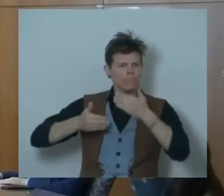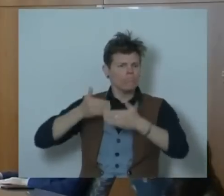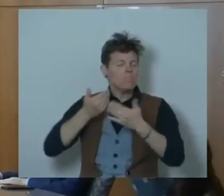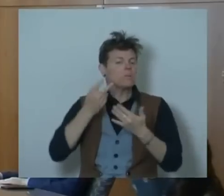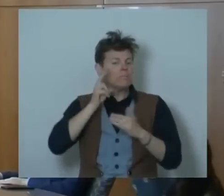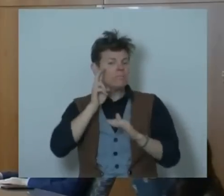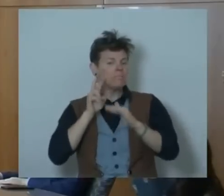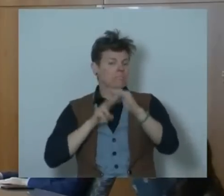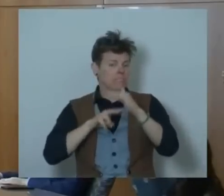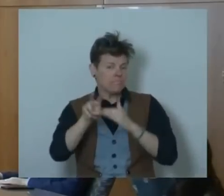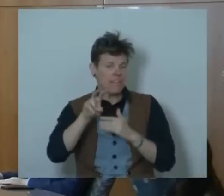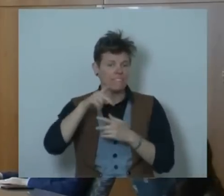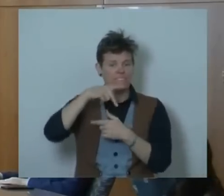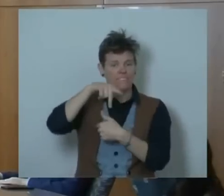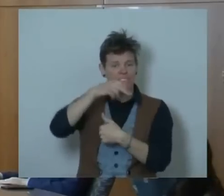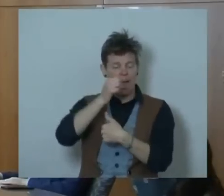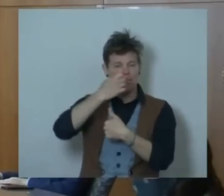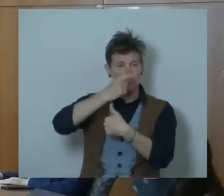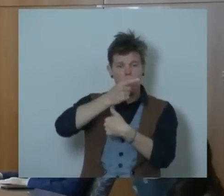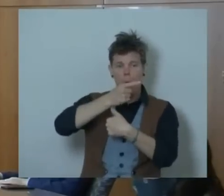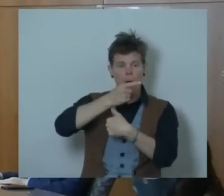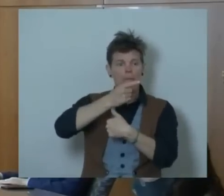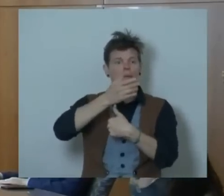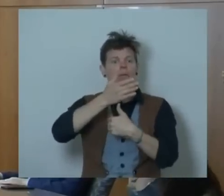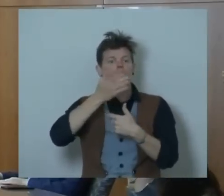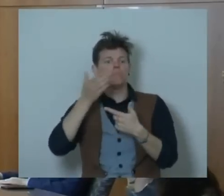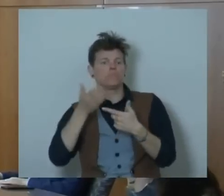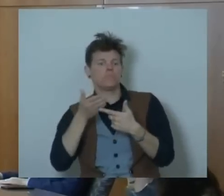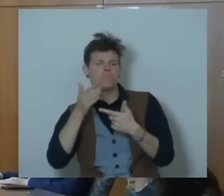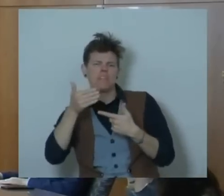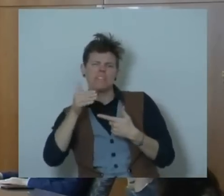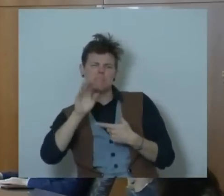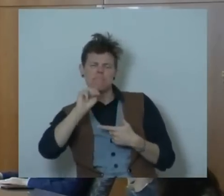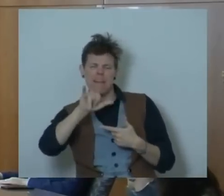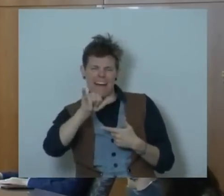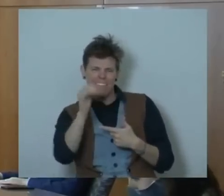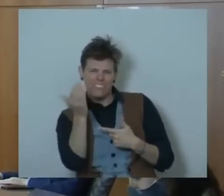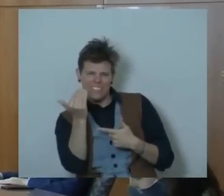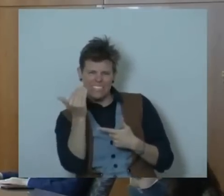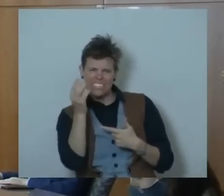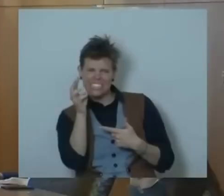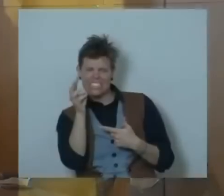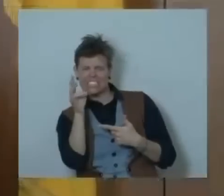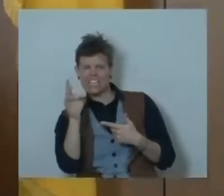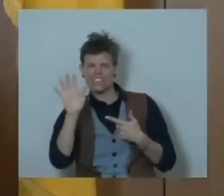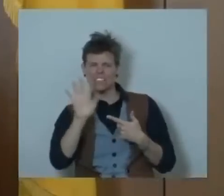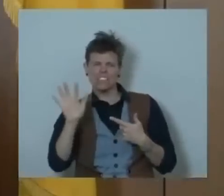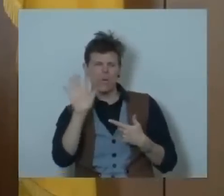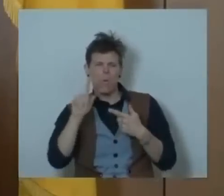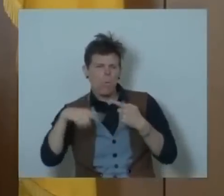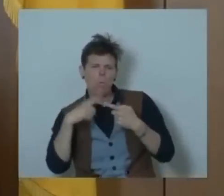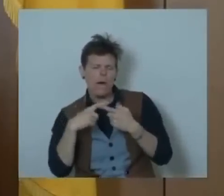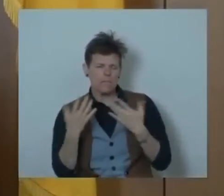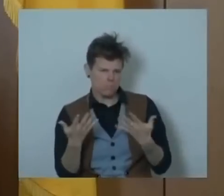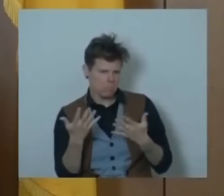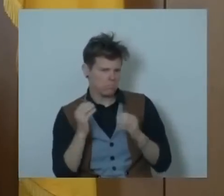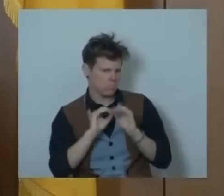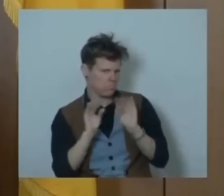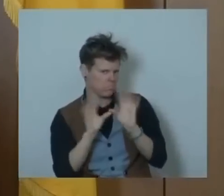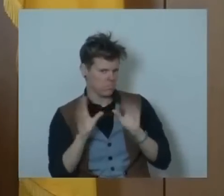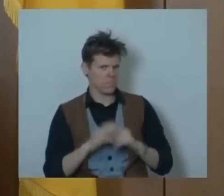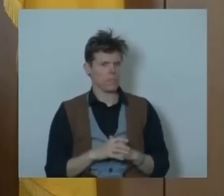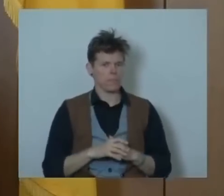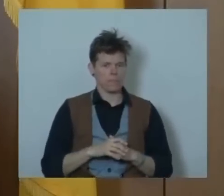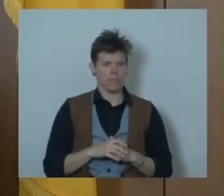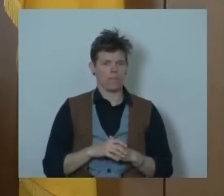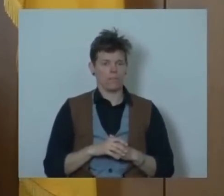be considered? Is that after May 15th or any understanding of that? Thank you. Sure. Well, we were